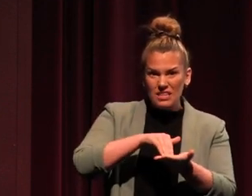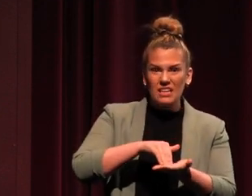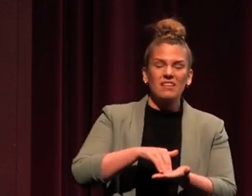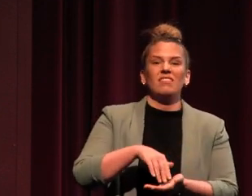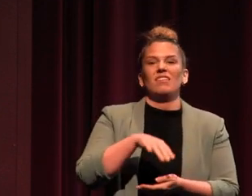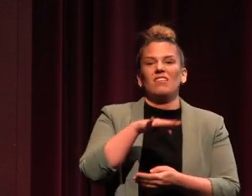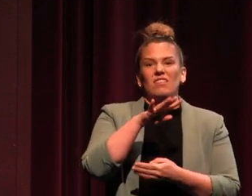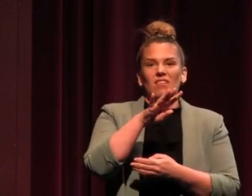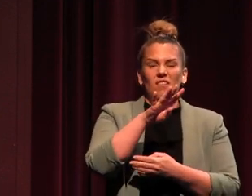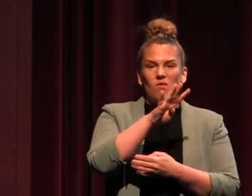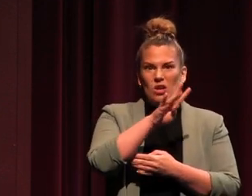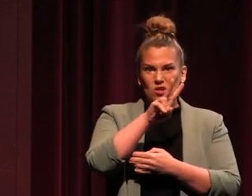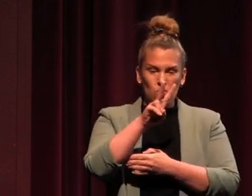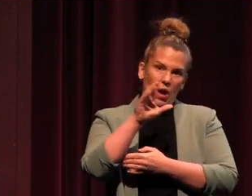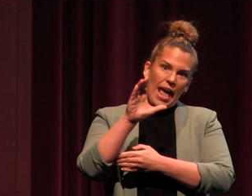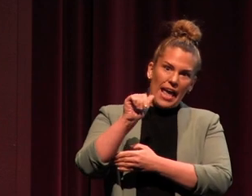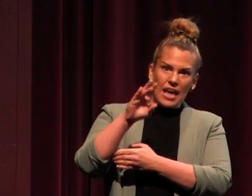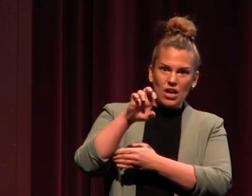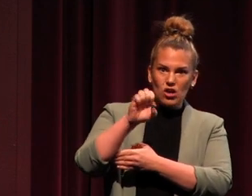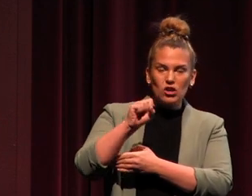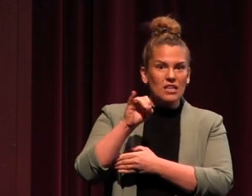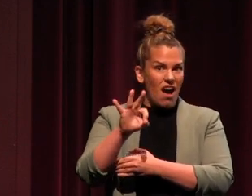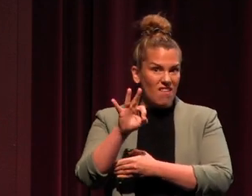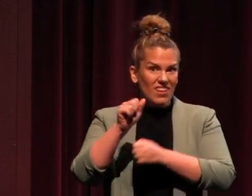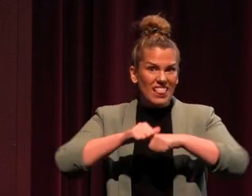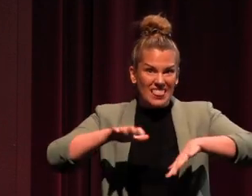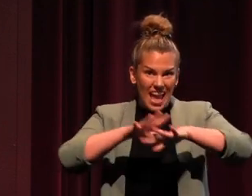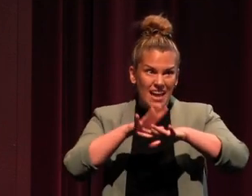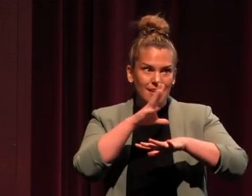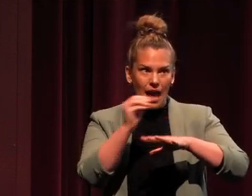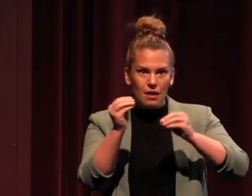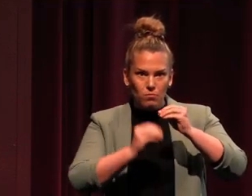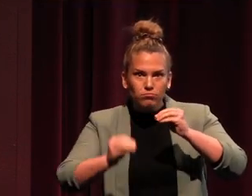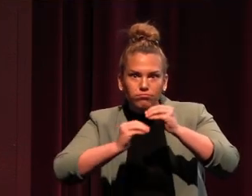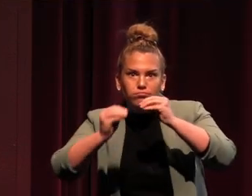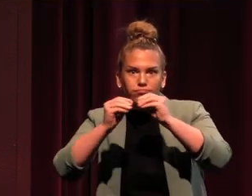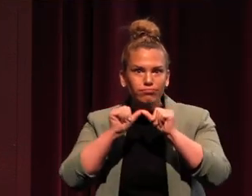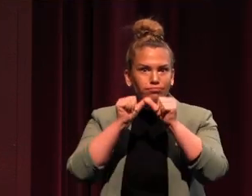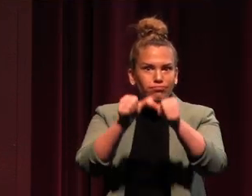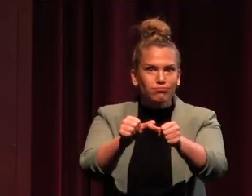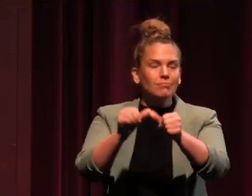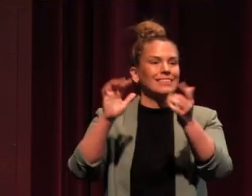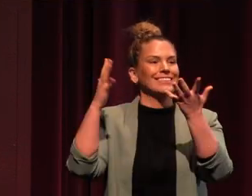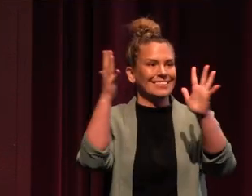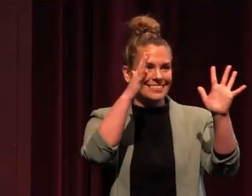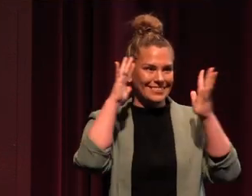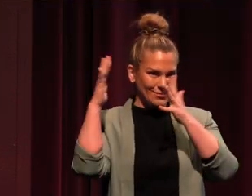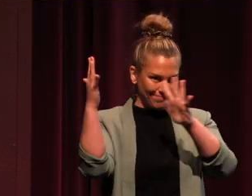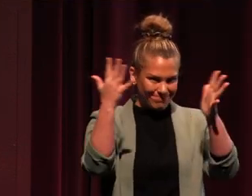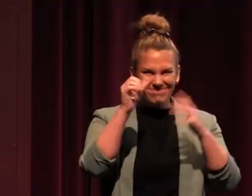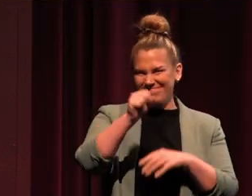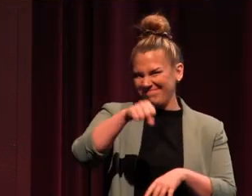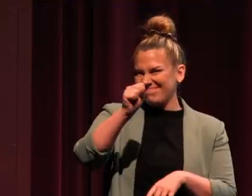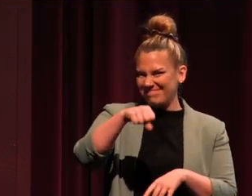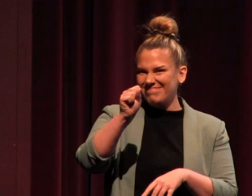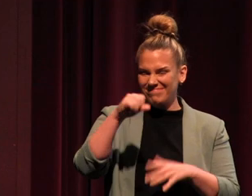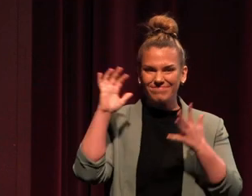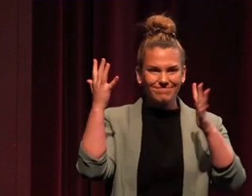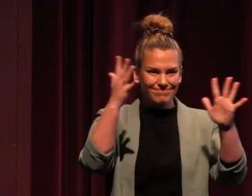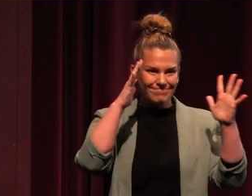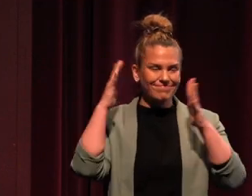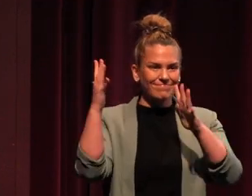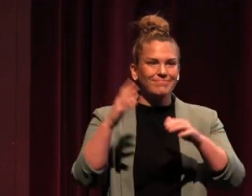of land and counting. Yes, which is worthy of applause.